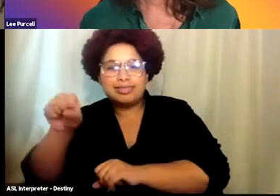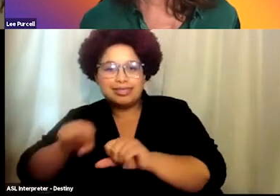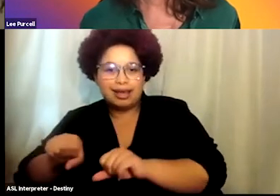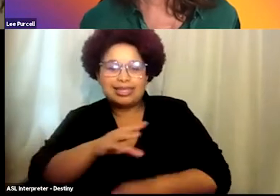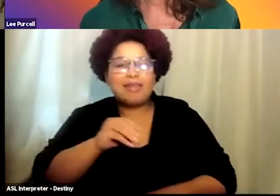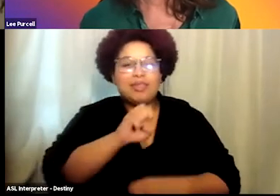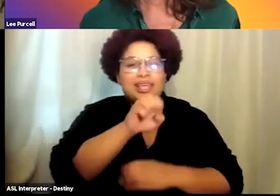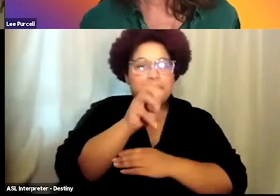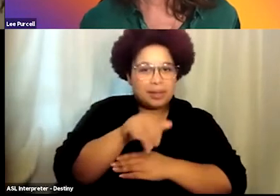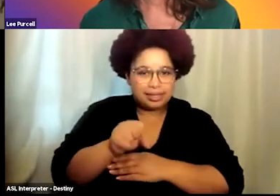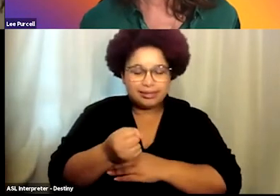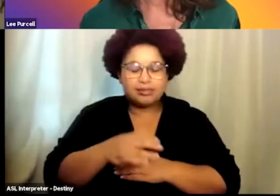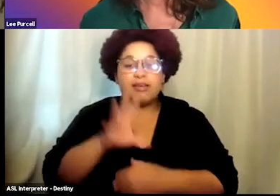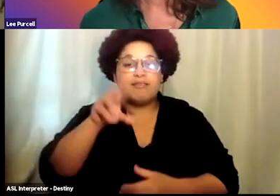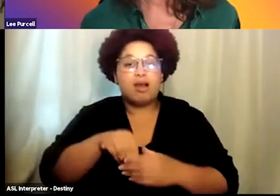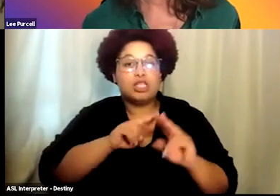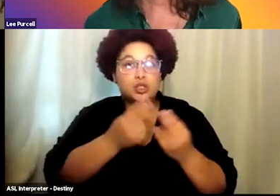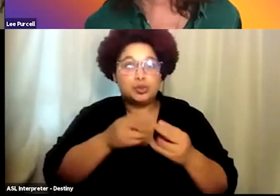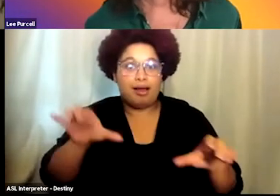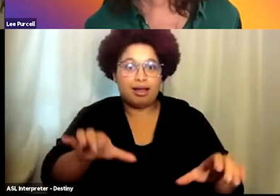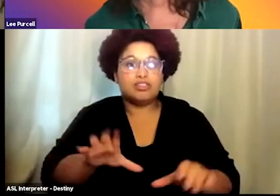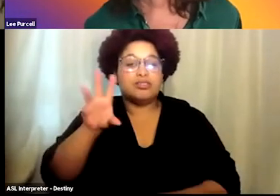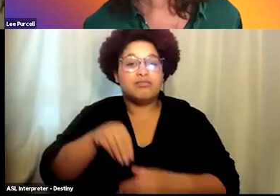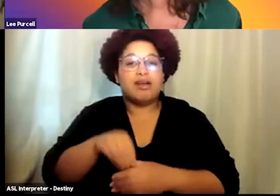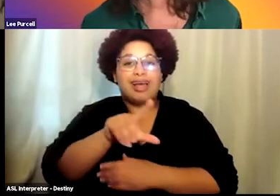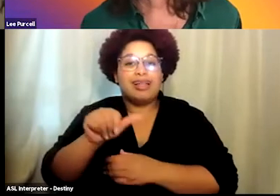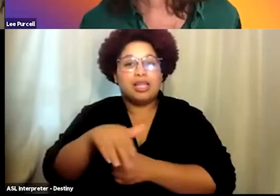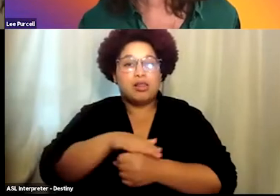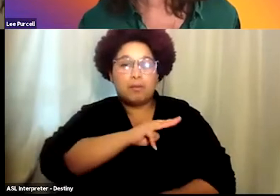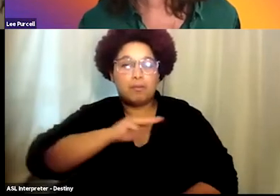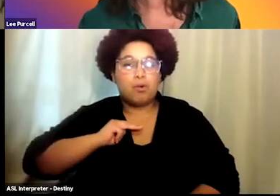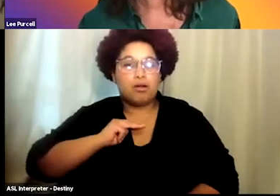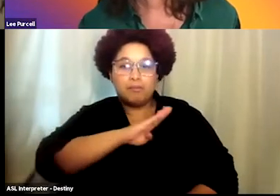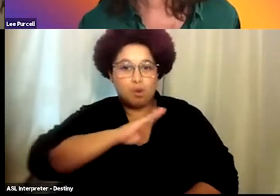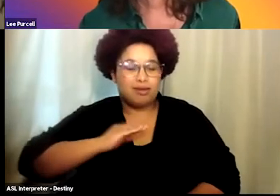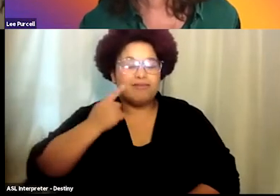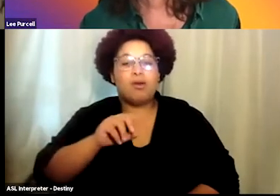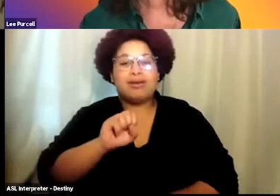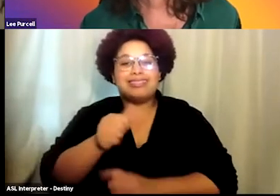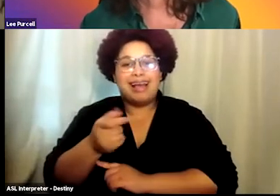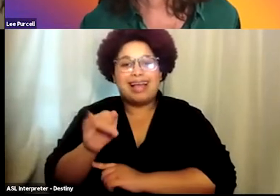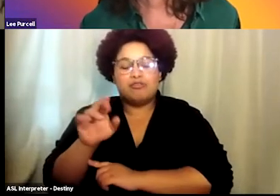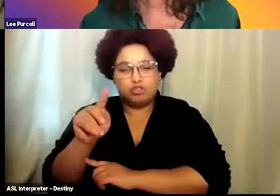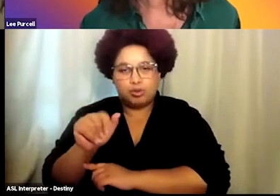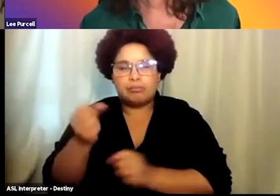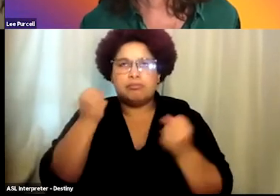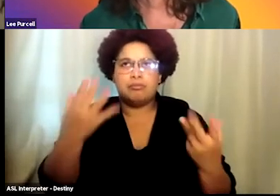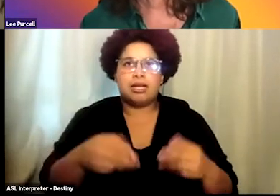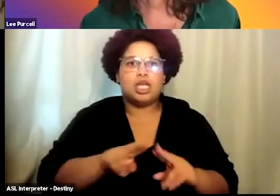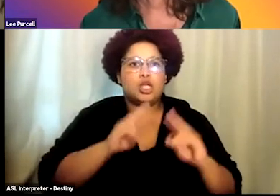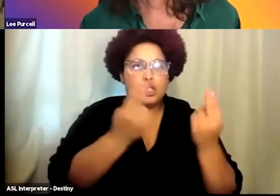Emmys. Active in union service, Lee currently serves on the Los Angeles local board of SAG-AFTRA and several union committees. So I